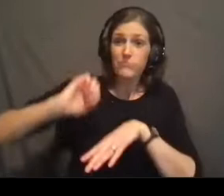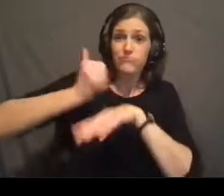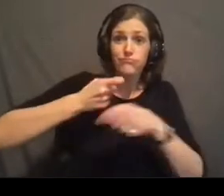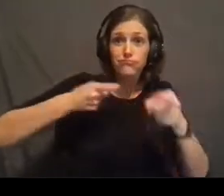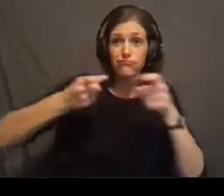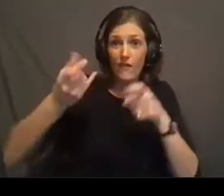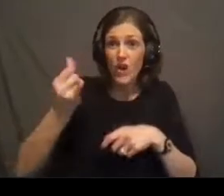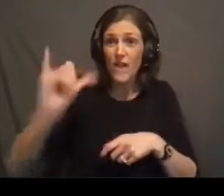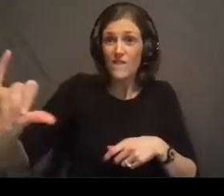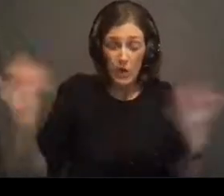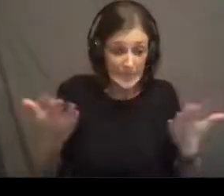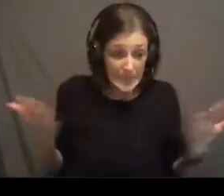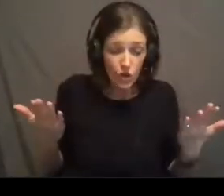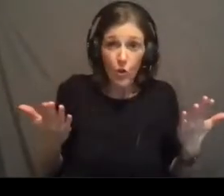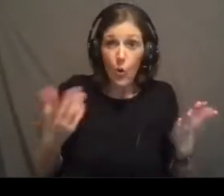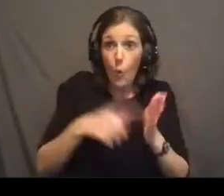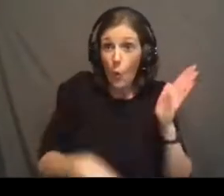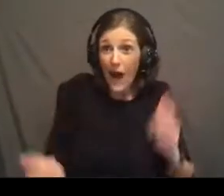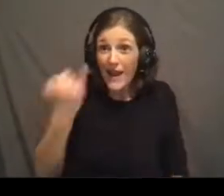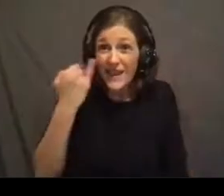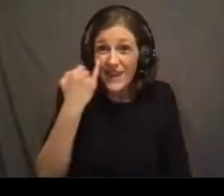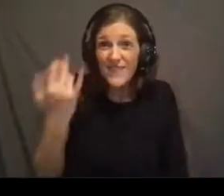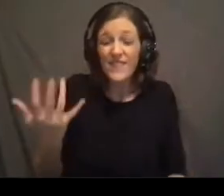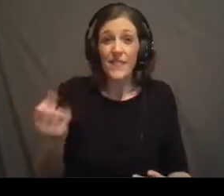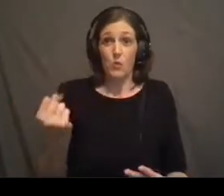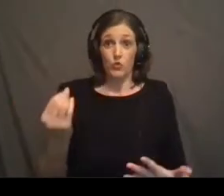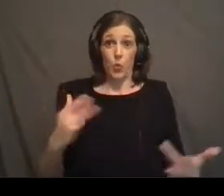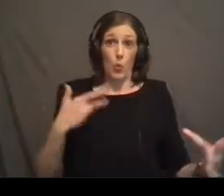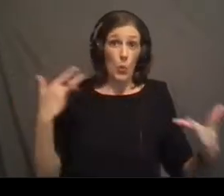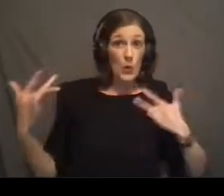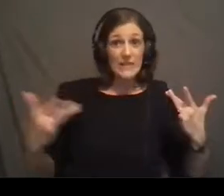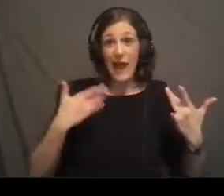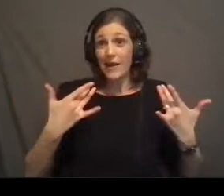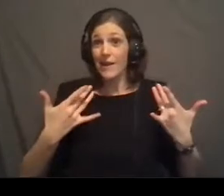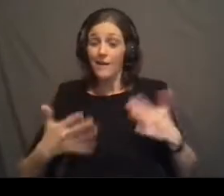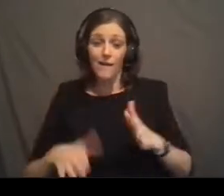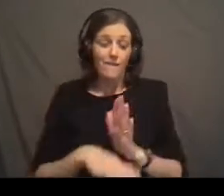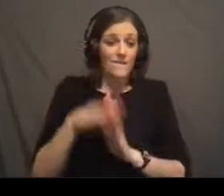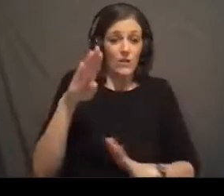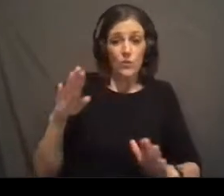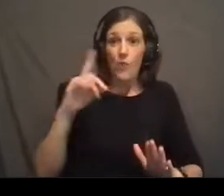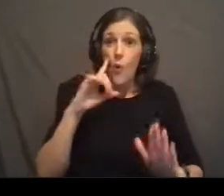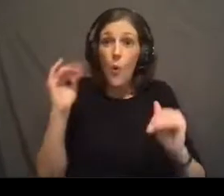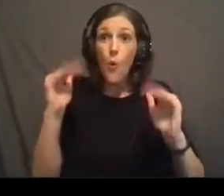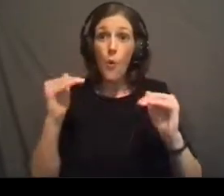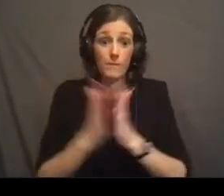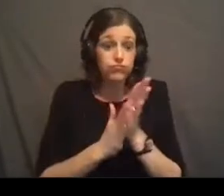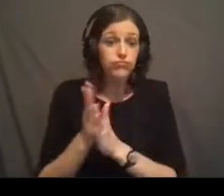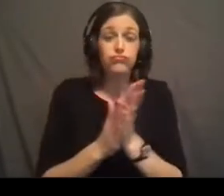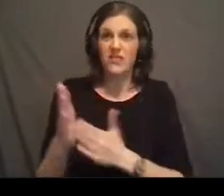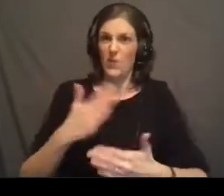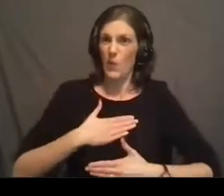forever kingdom is here? What if? And they were so excited, so full of hope, so eager that they were willing